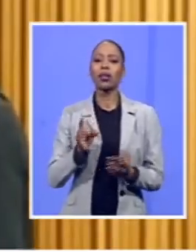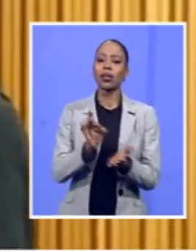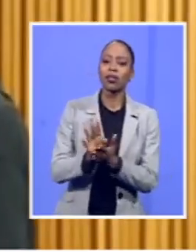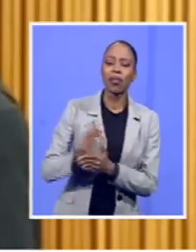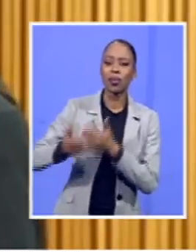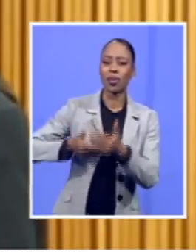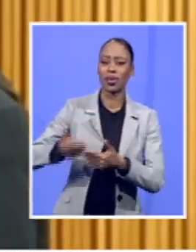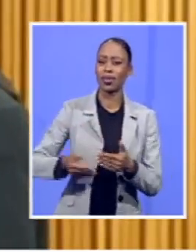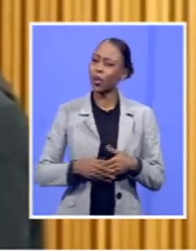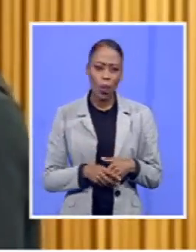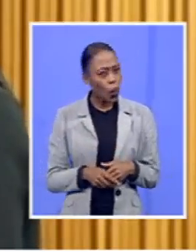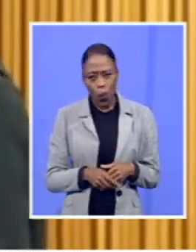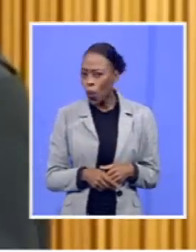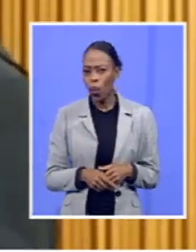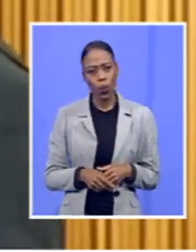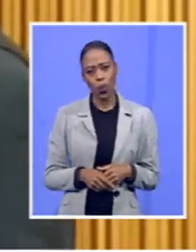dismissal proceedings. No.